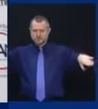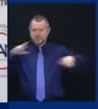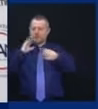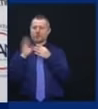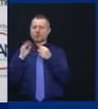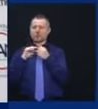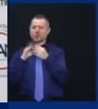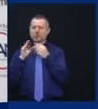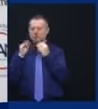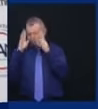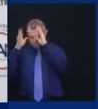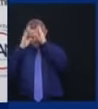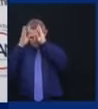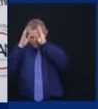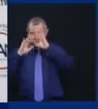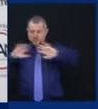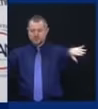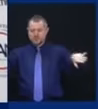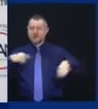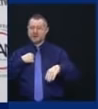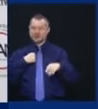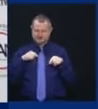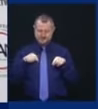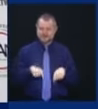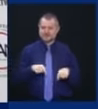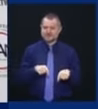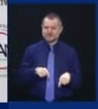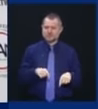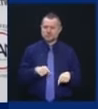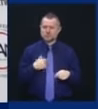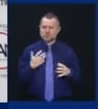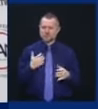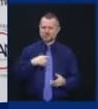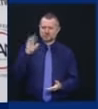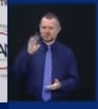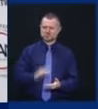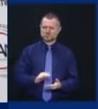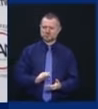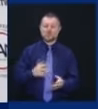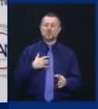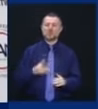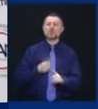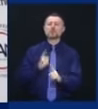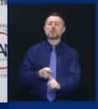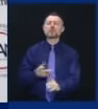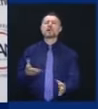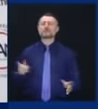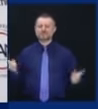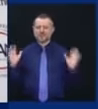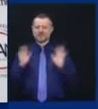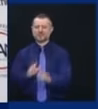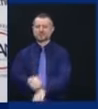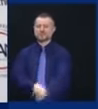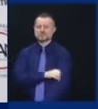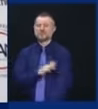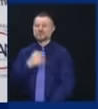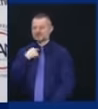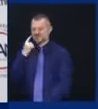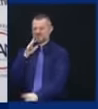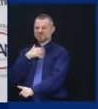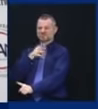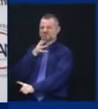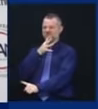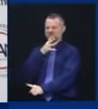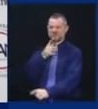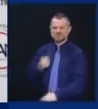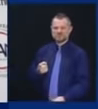will remedy them into harm's way. So roll up your sleeve for your mother. Roll up your sleeves